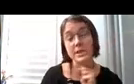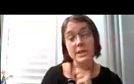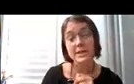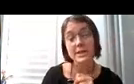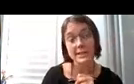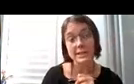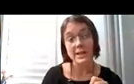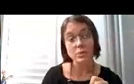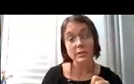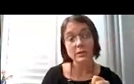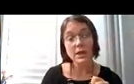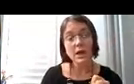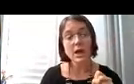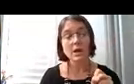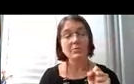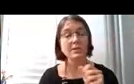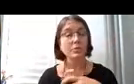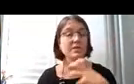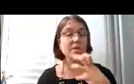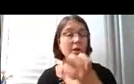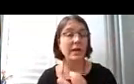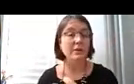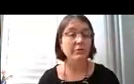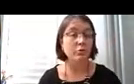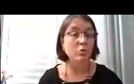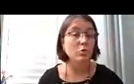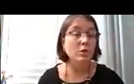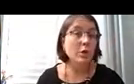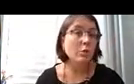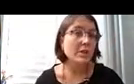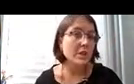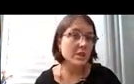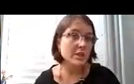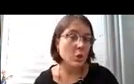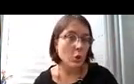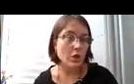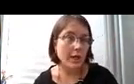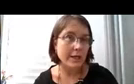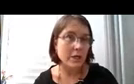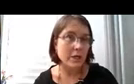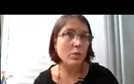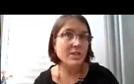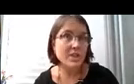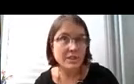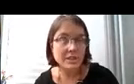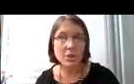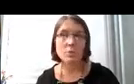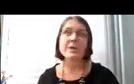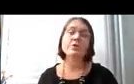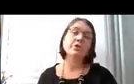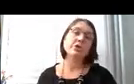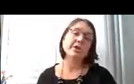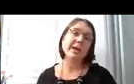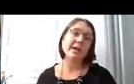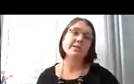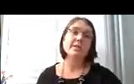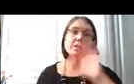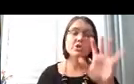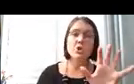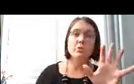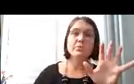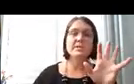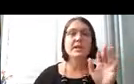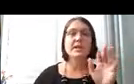embed within this lesson as well. There's also LMI for All, which is an online widget where you can look